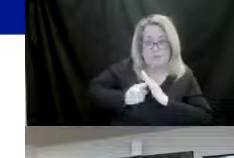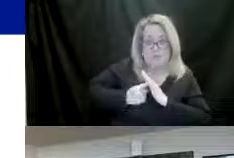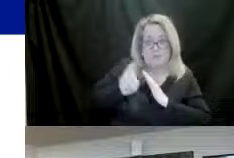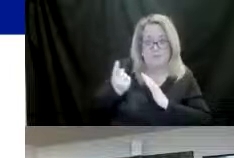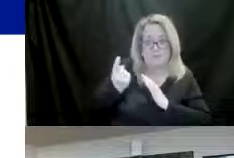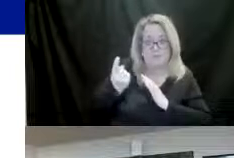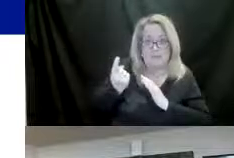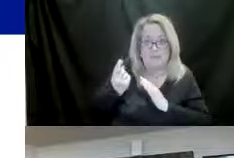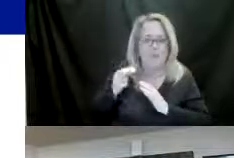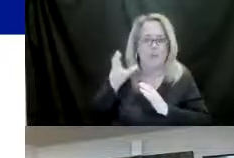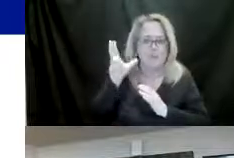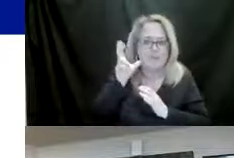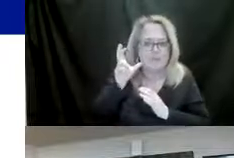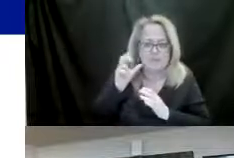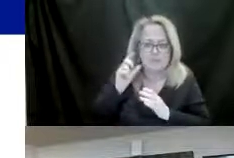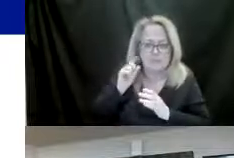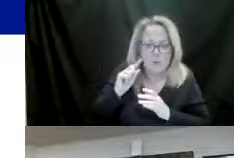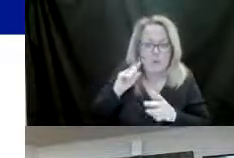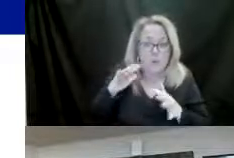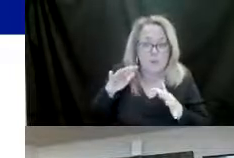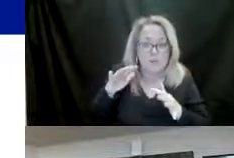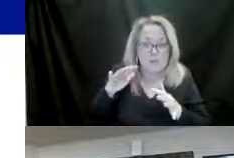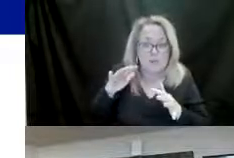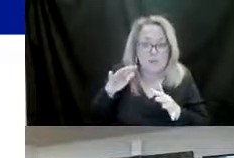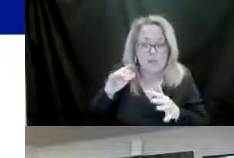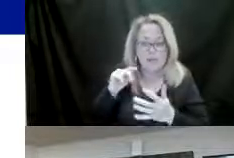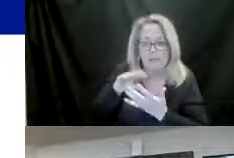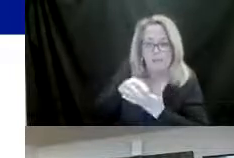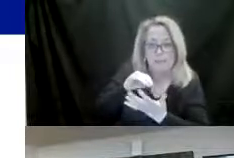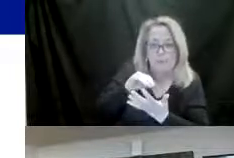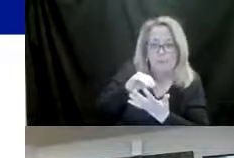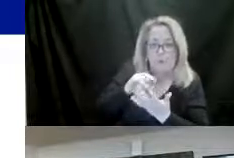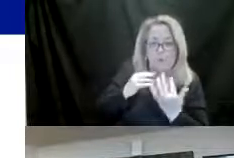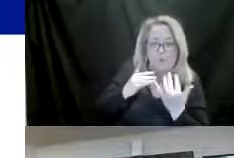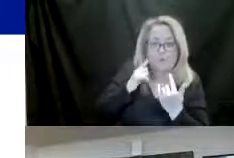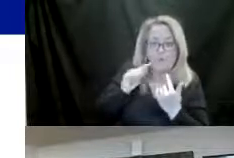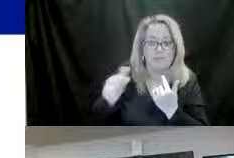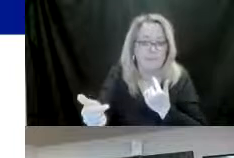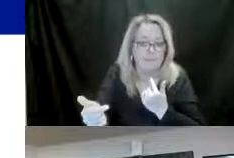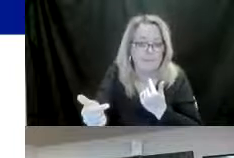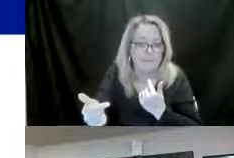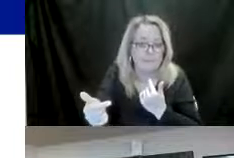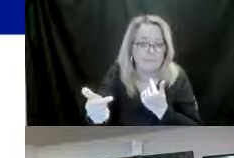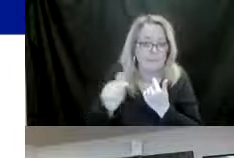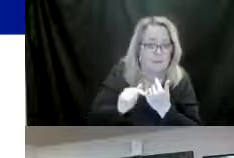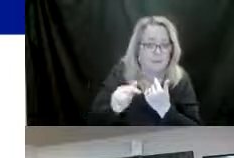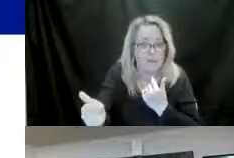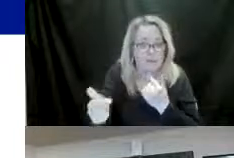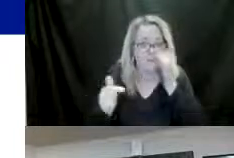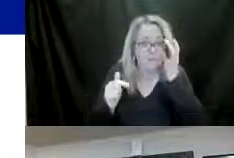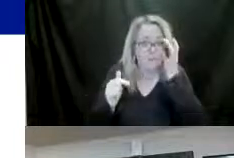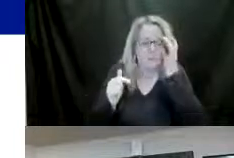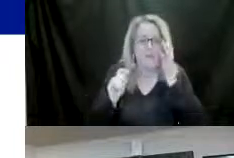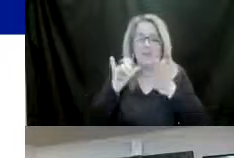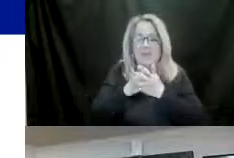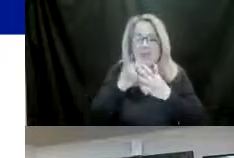adult might listen for a child to make a sound and then initiate back and then wait for the child to kind of come back again. This